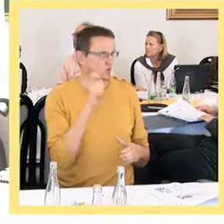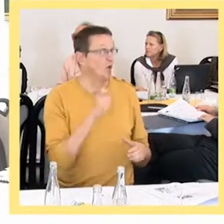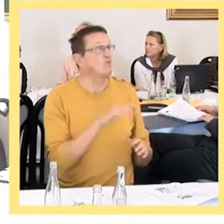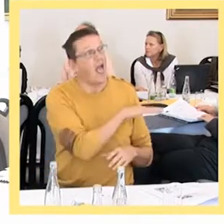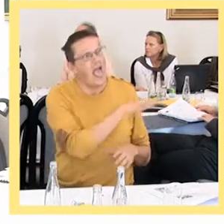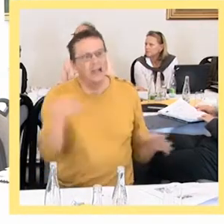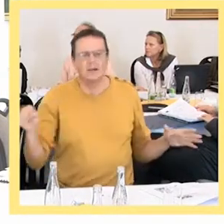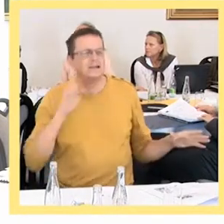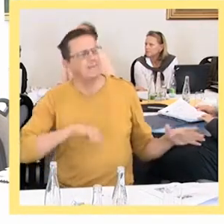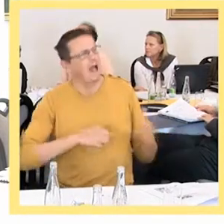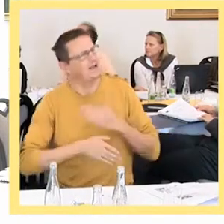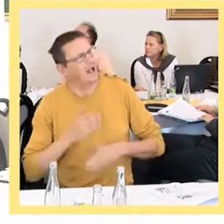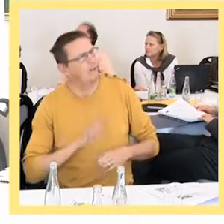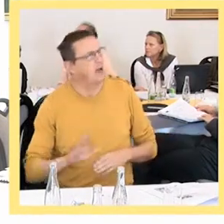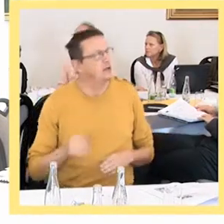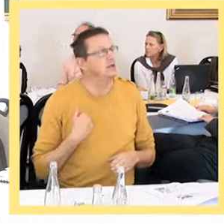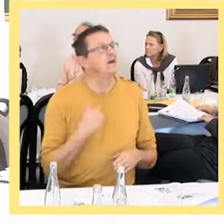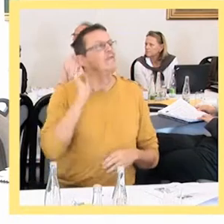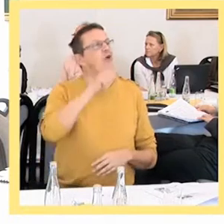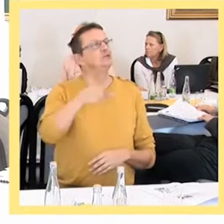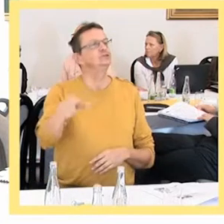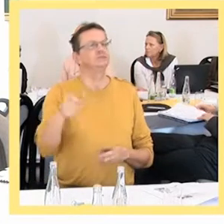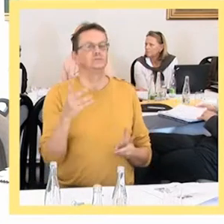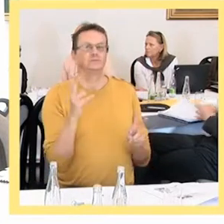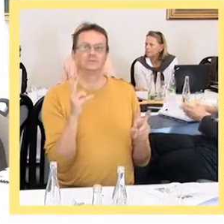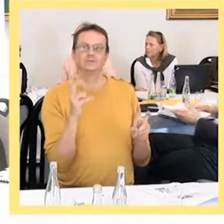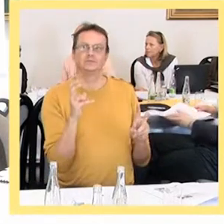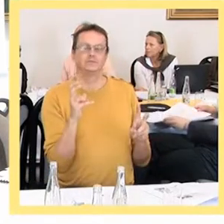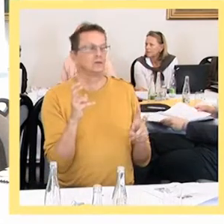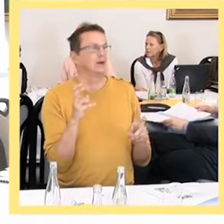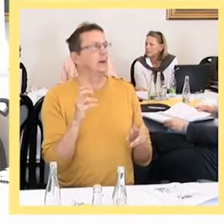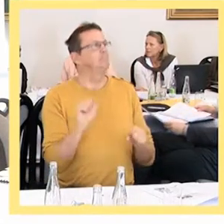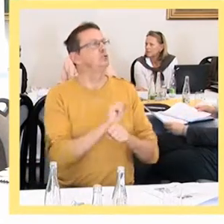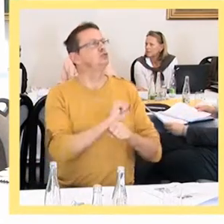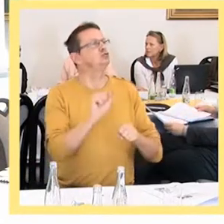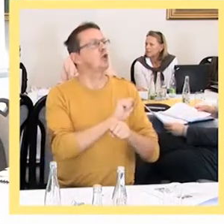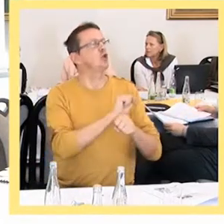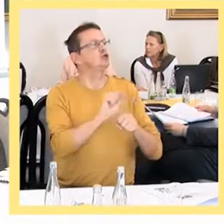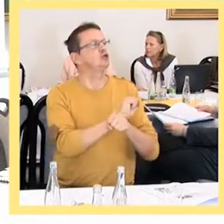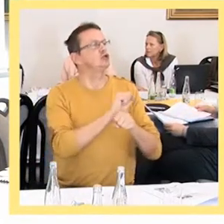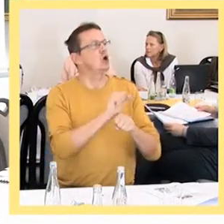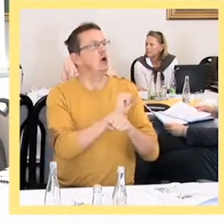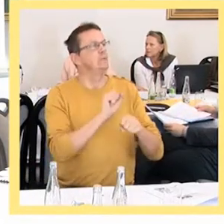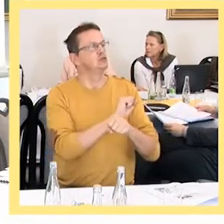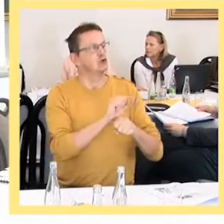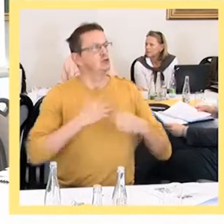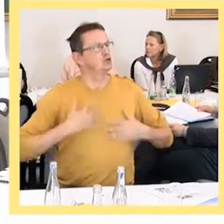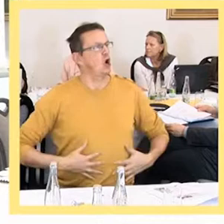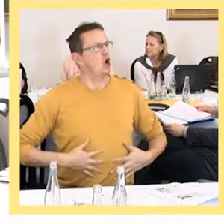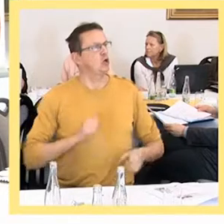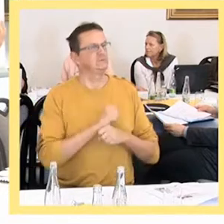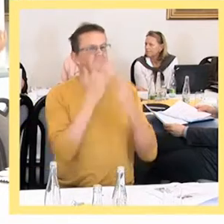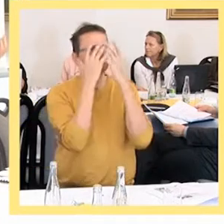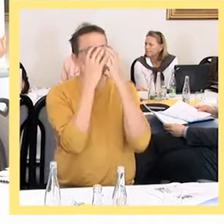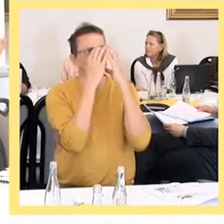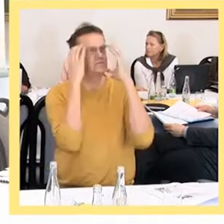that communication with people wearing protective equipment and chemical suits is seeing and looking through the